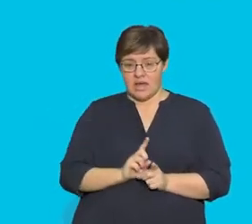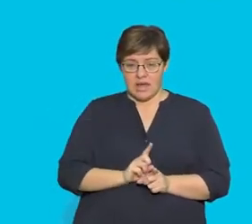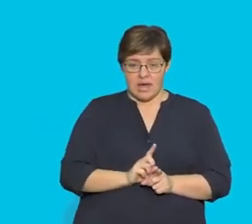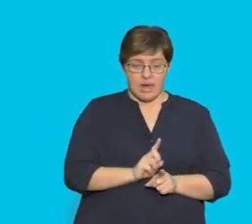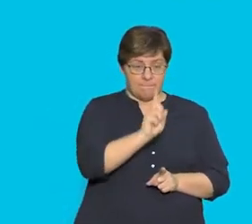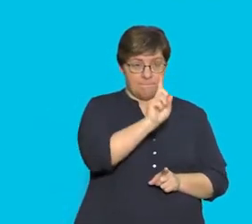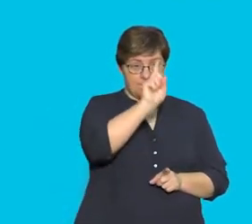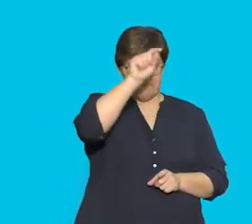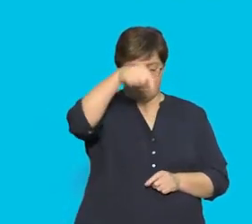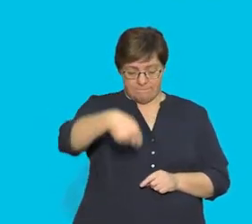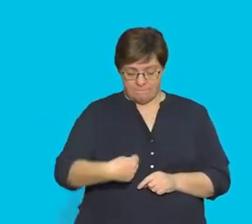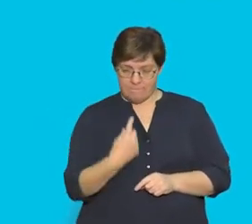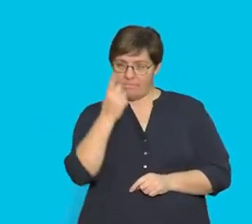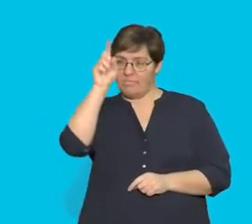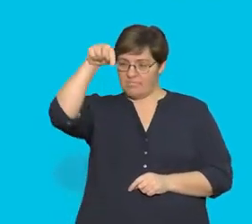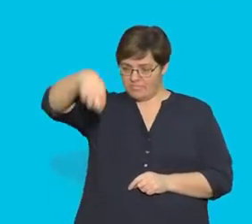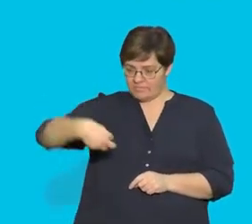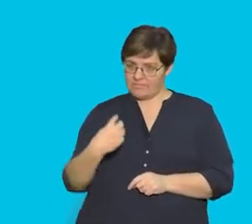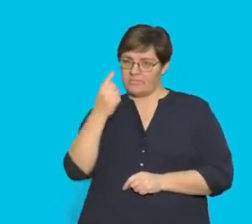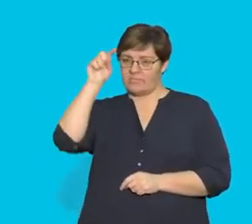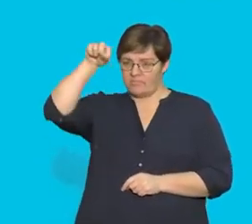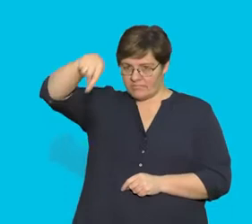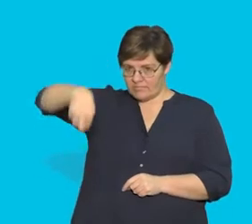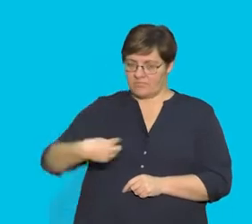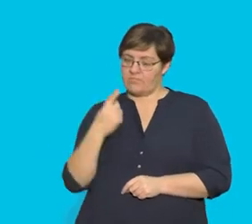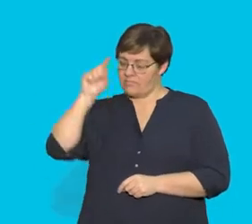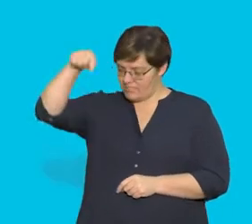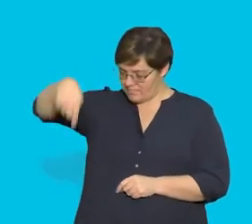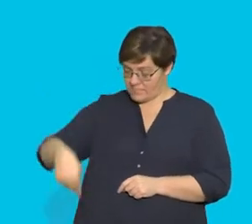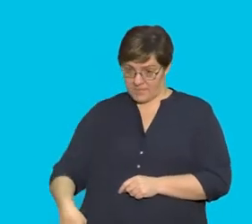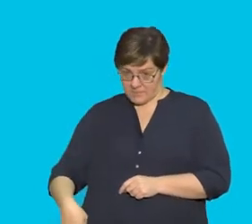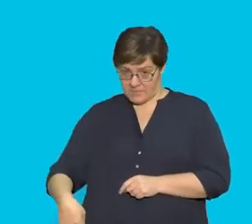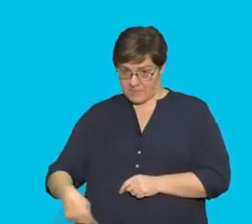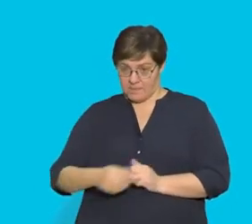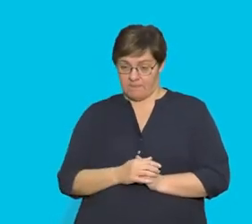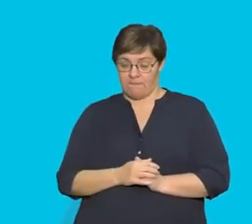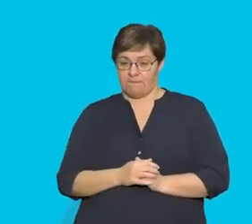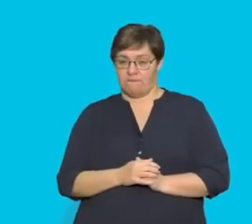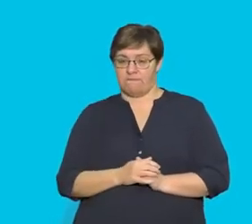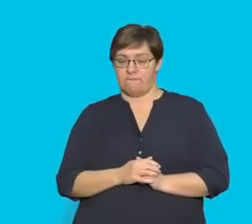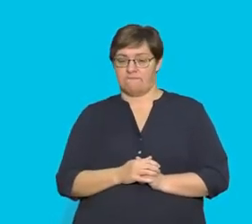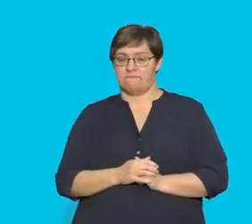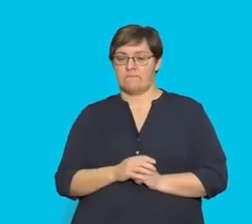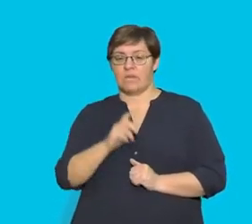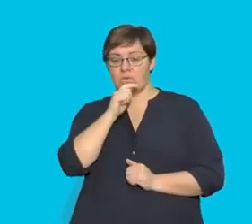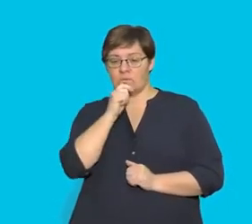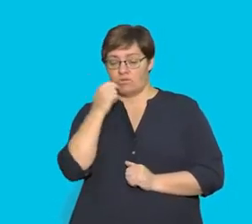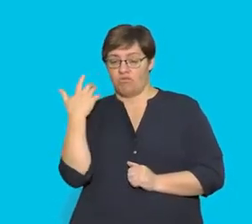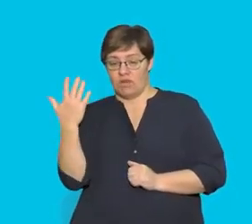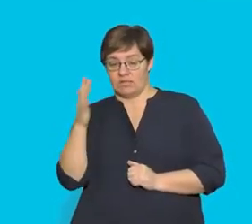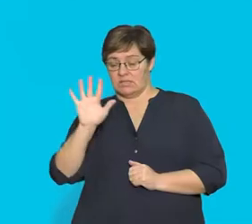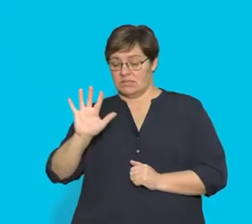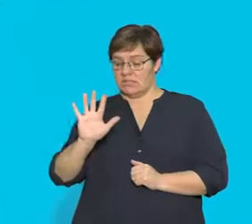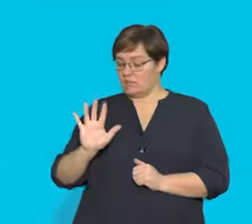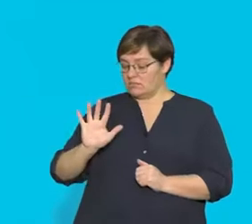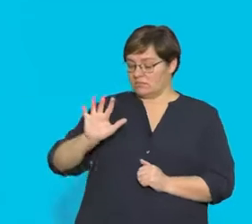to be moving from positive towards the negative. And so when you use your